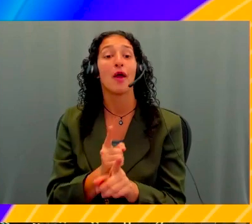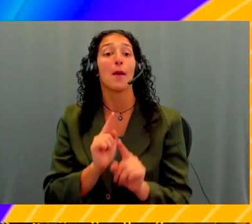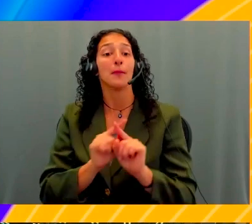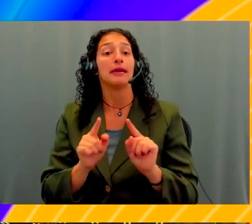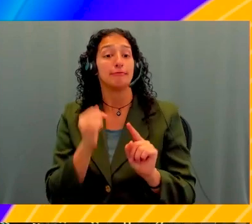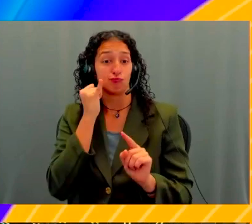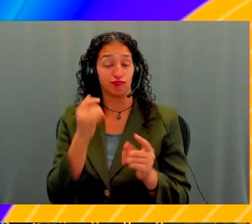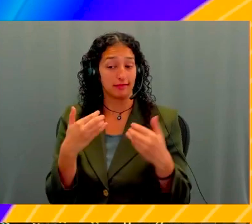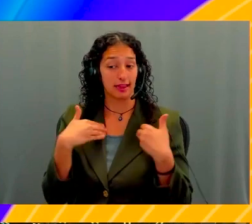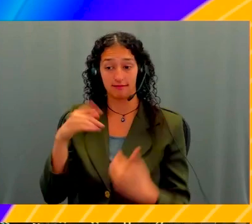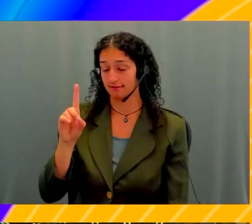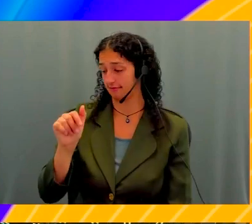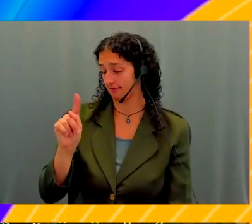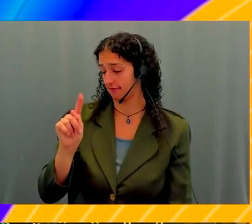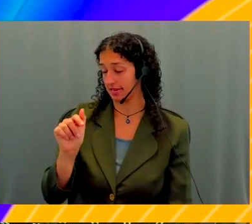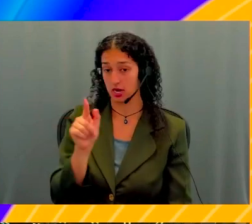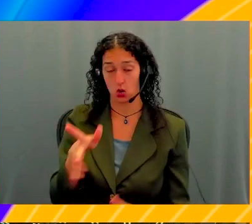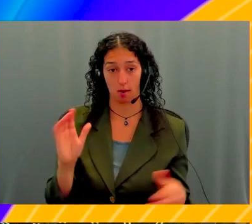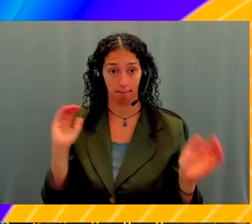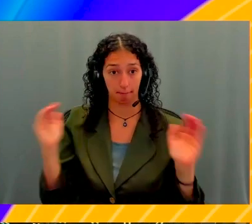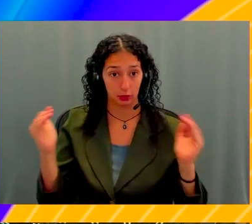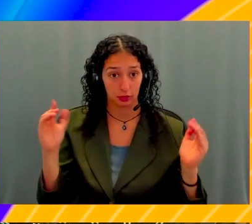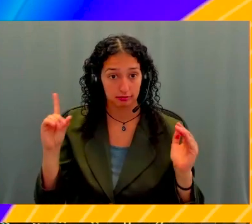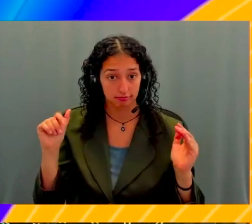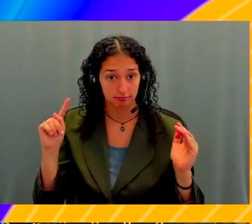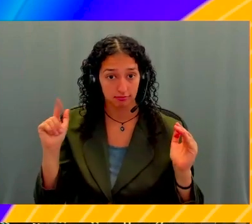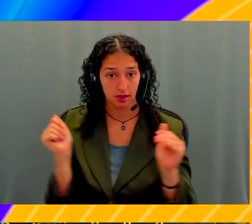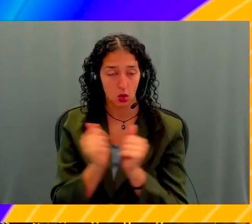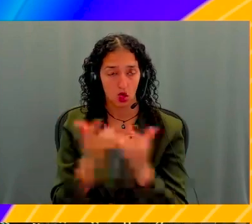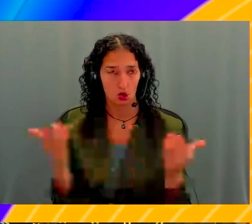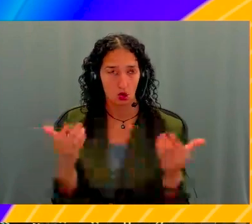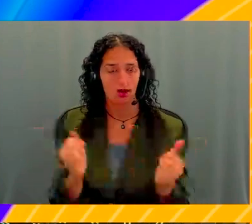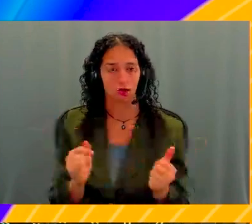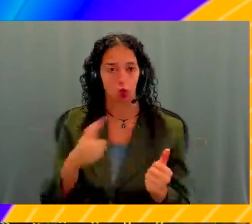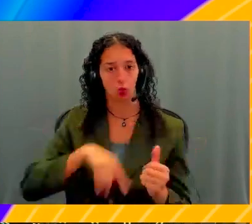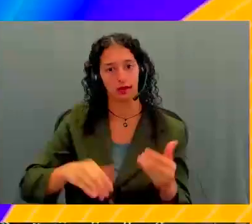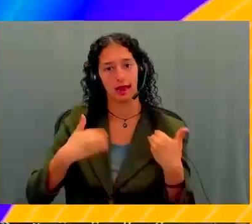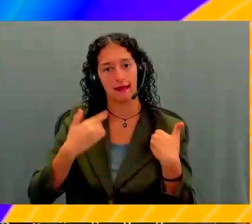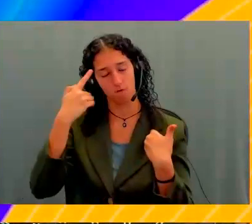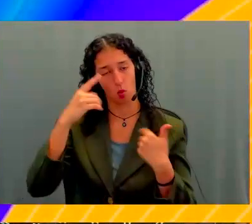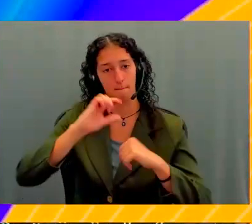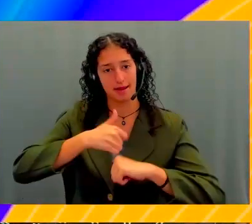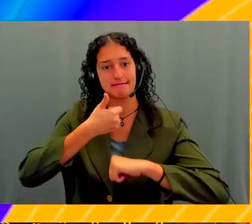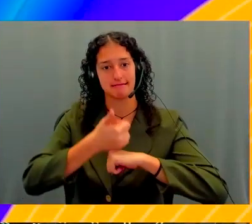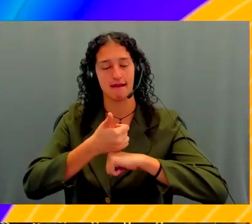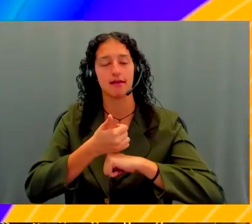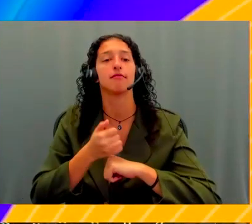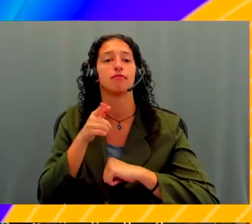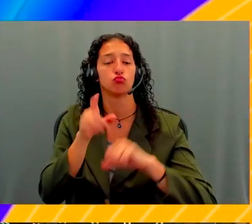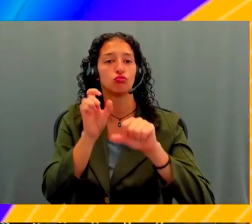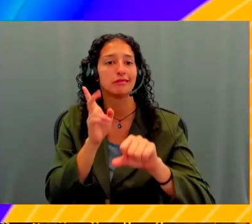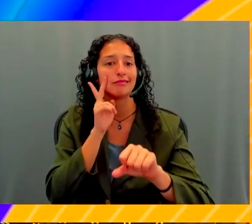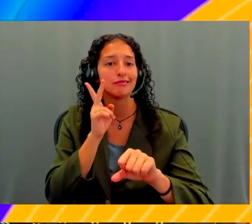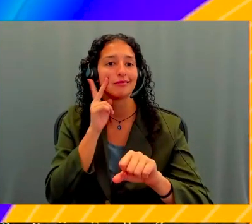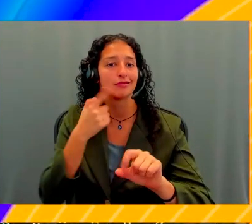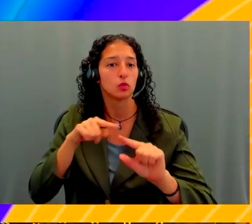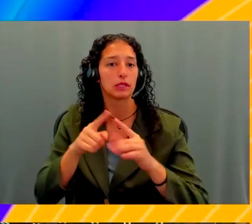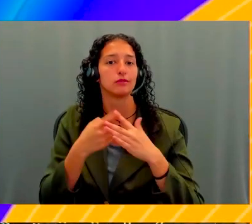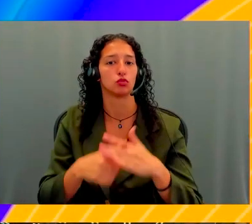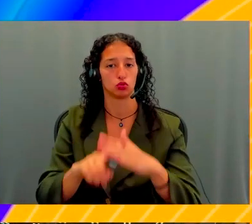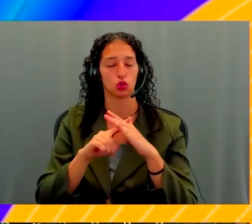data and you're comparing Yeah. the data to what the baseline is, then you can see when it starts to veer out of that. Yes,